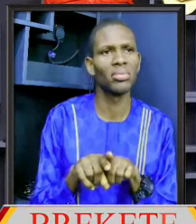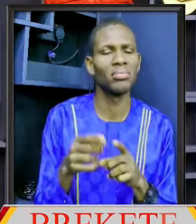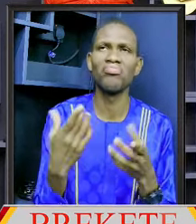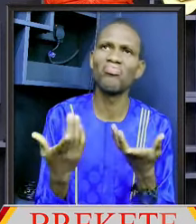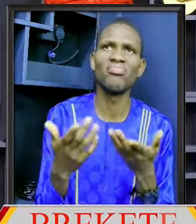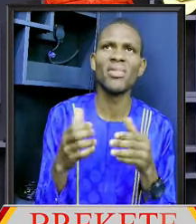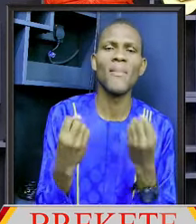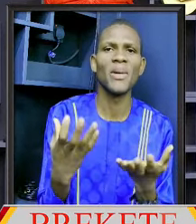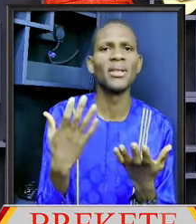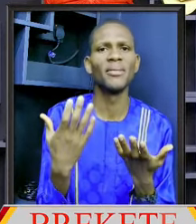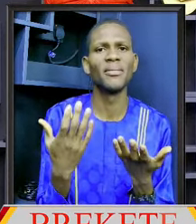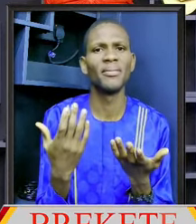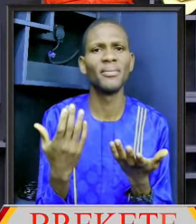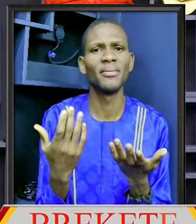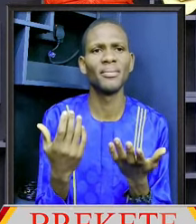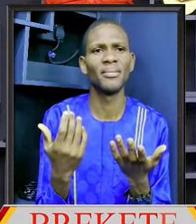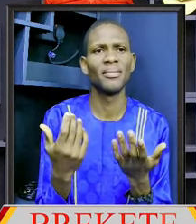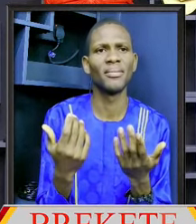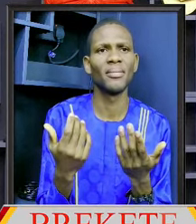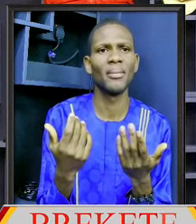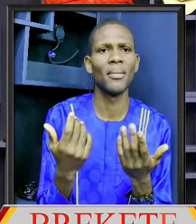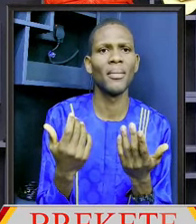how many?